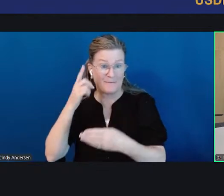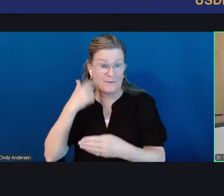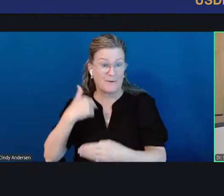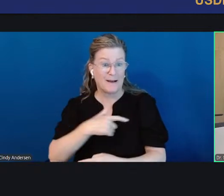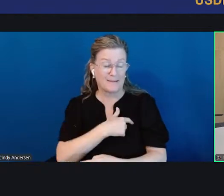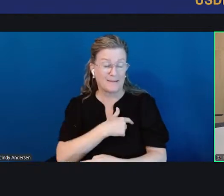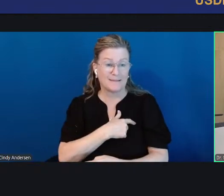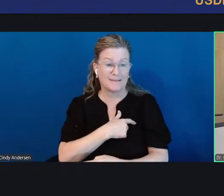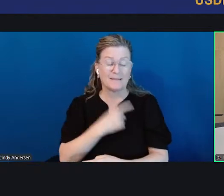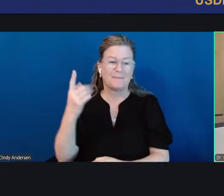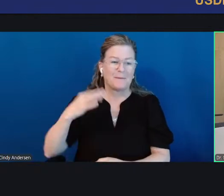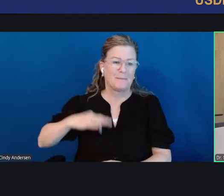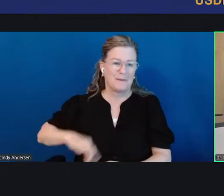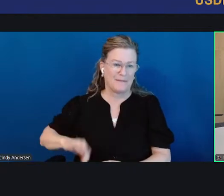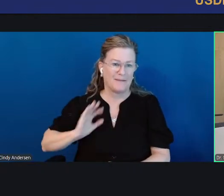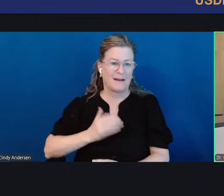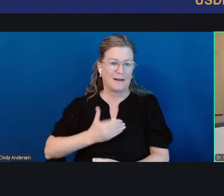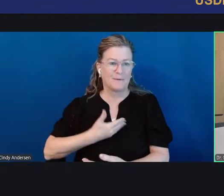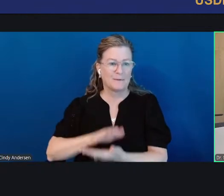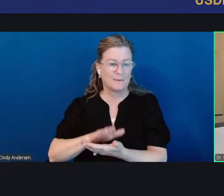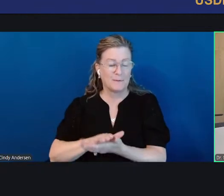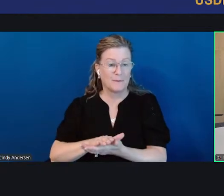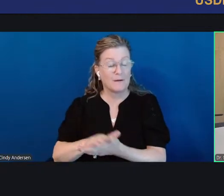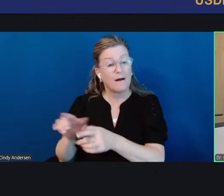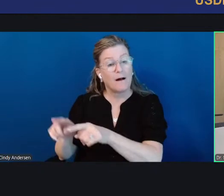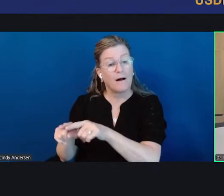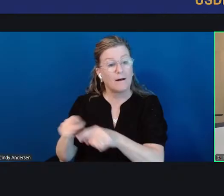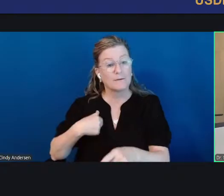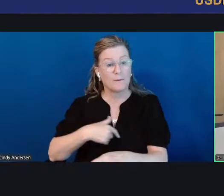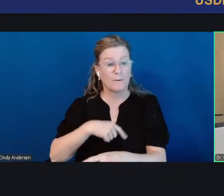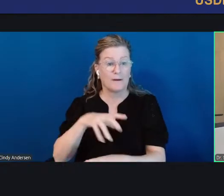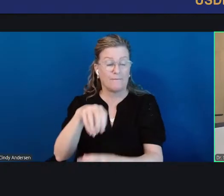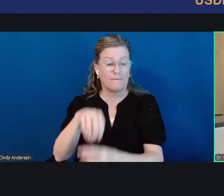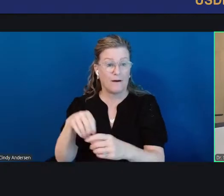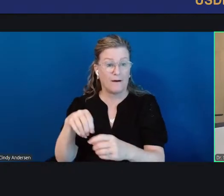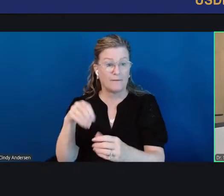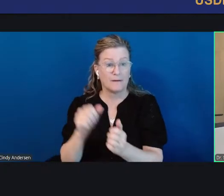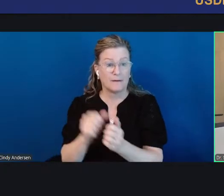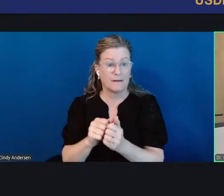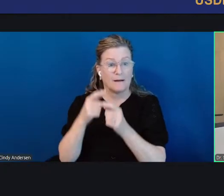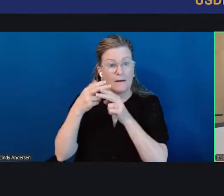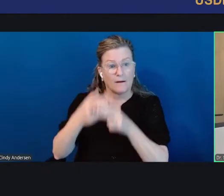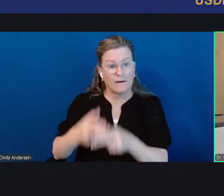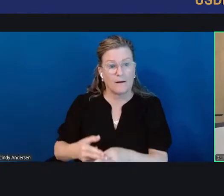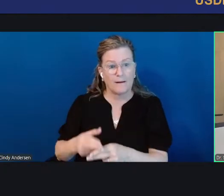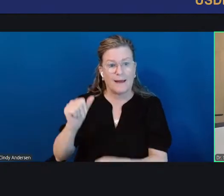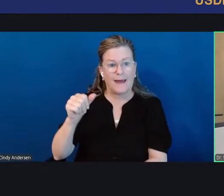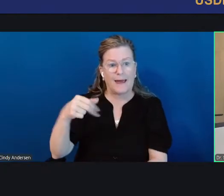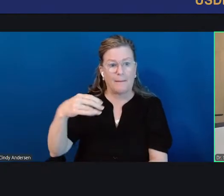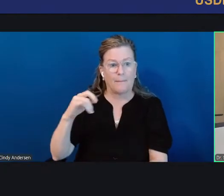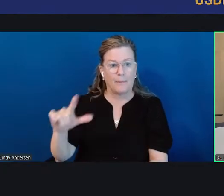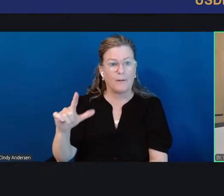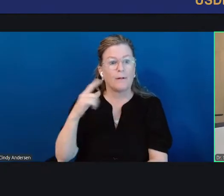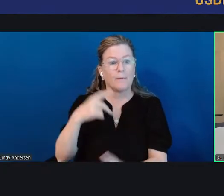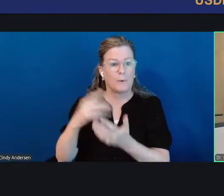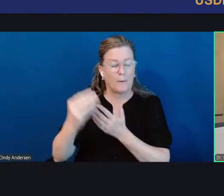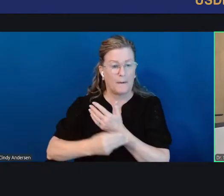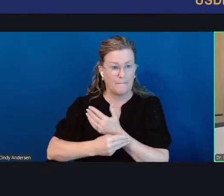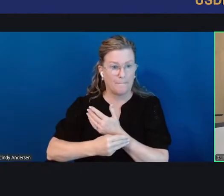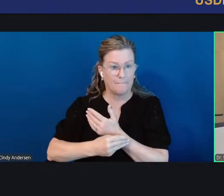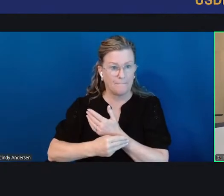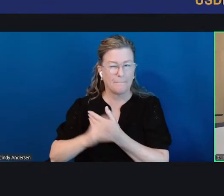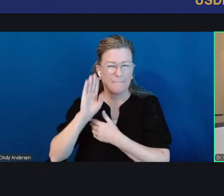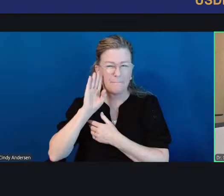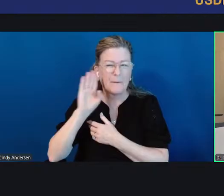something that will benefit the school. We are also involved in what's called the Apple program, as you are probably aware.